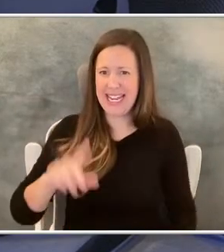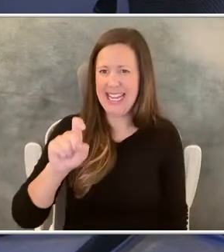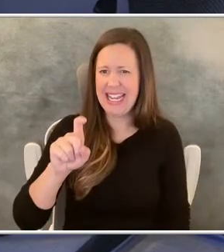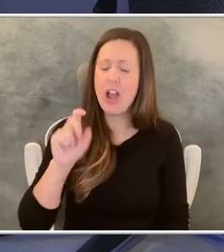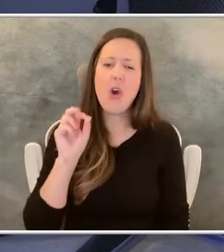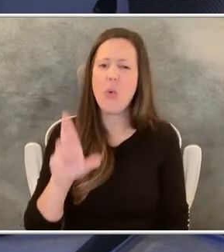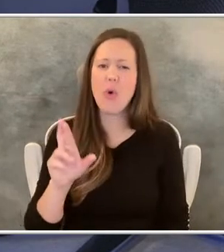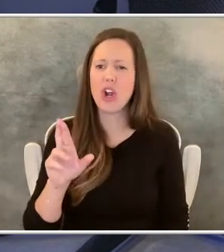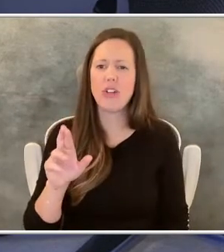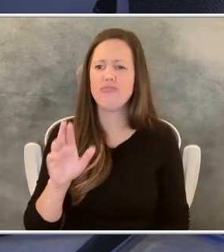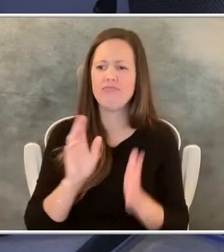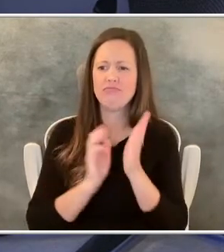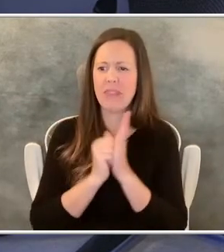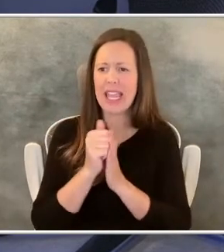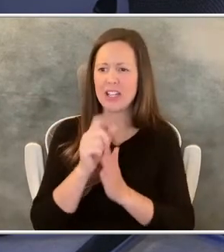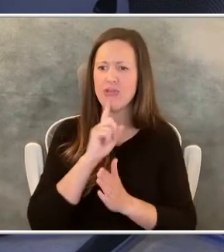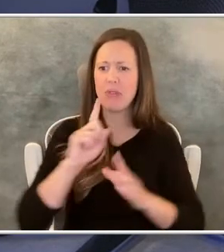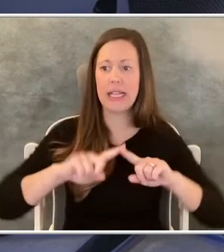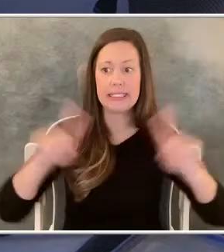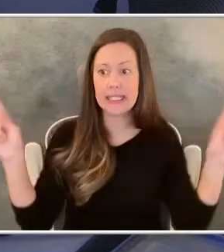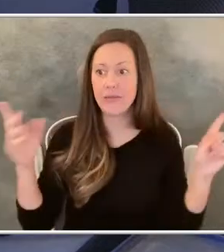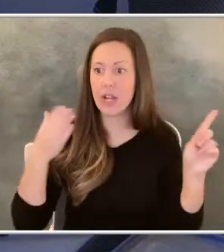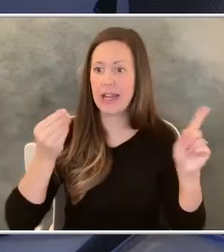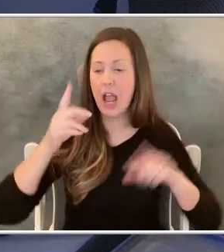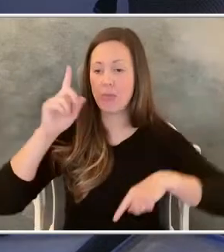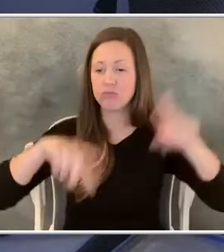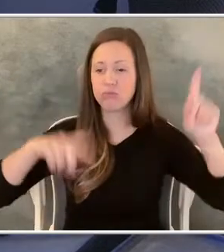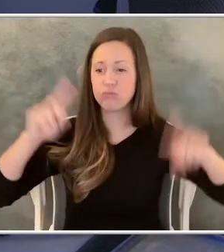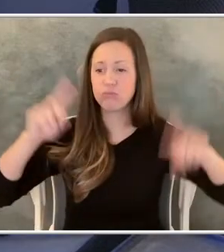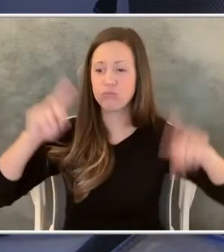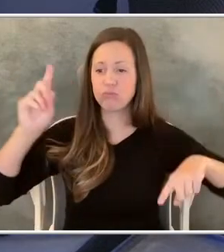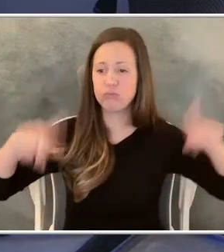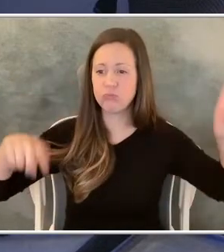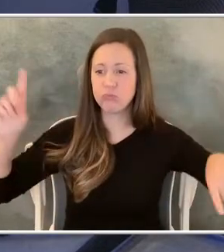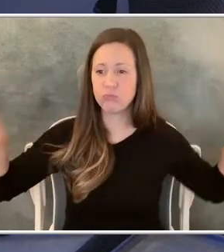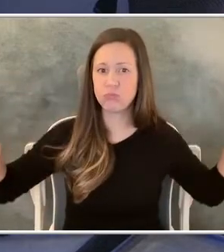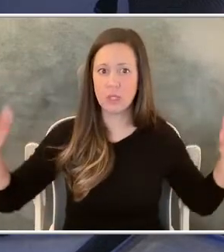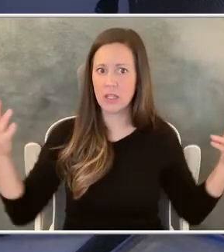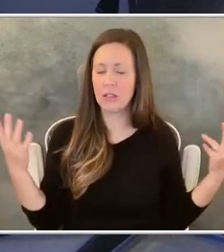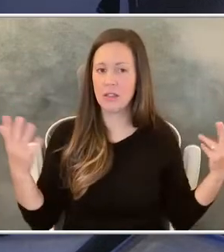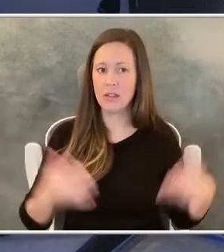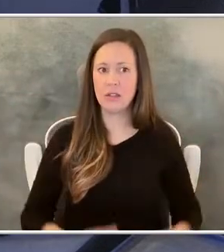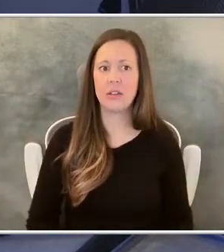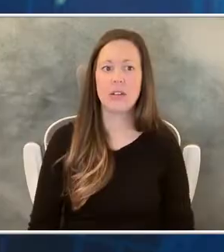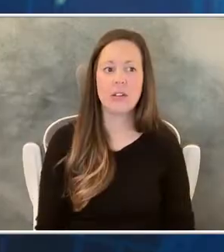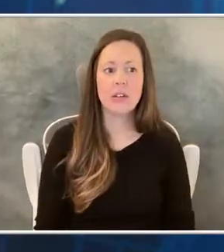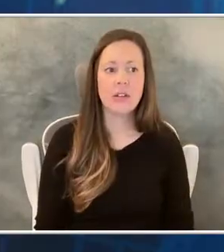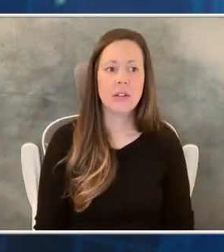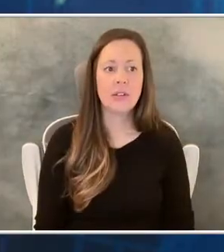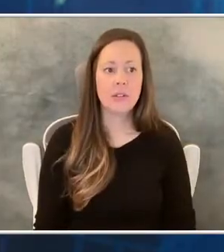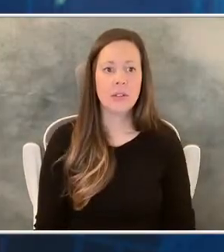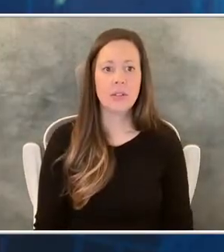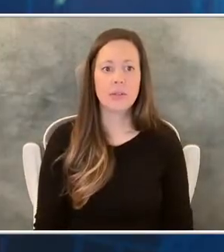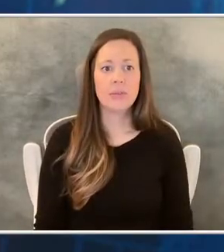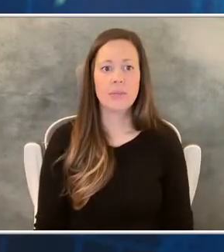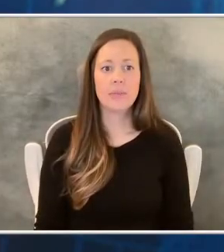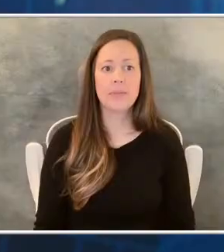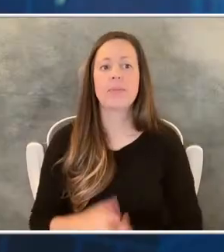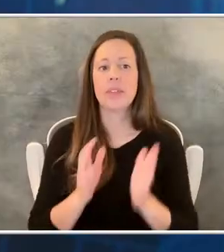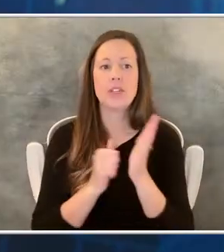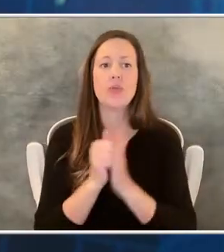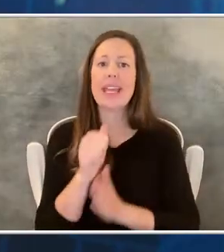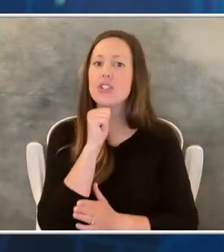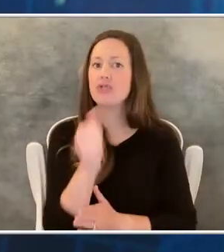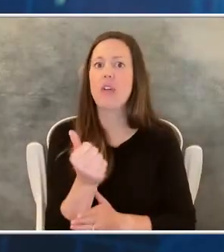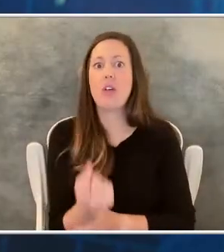really distinct and different cancers are more likely to attack different parts of the body? So cancer is not one disease. You